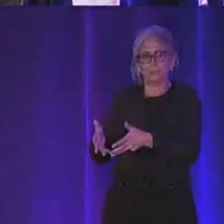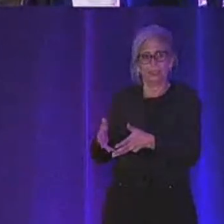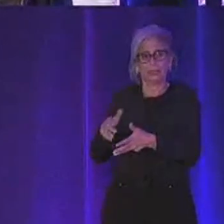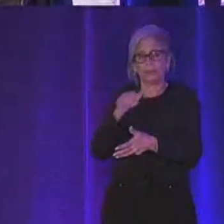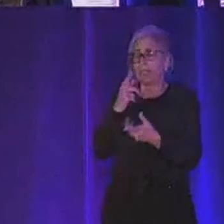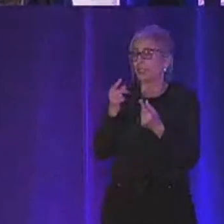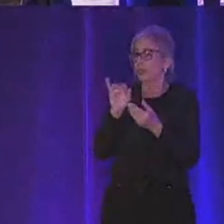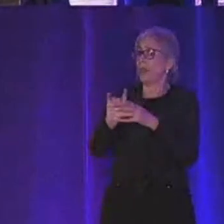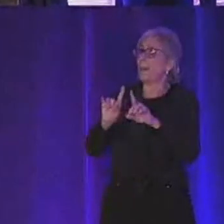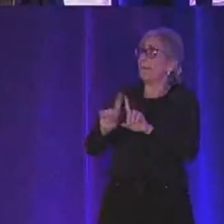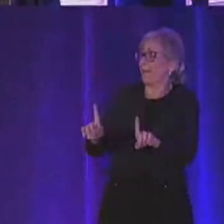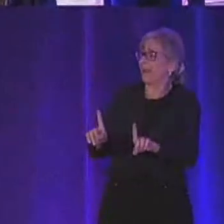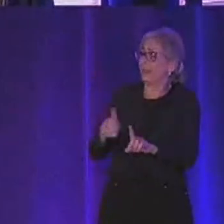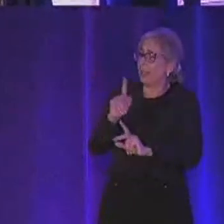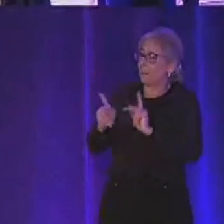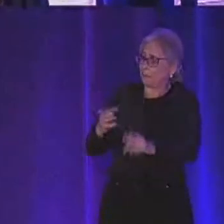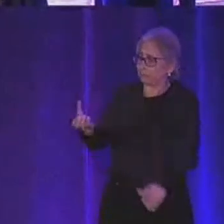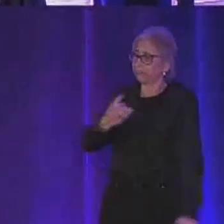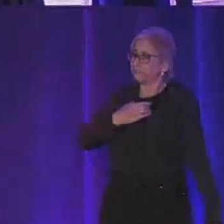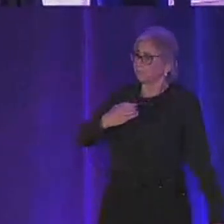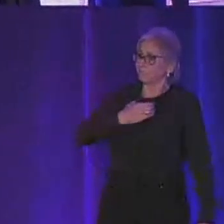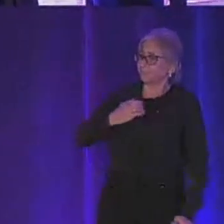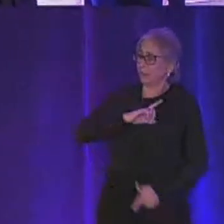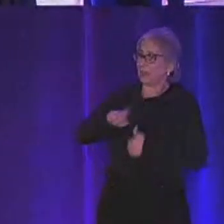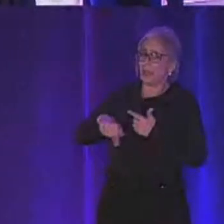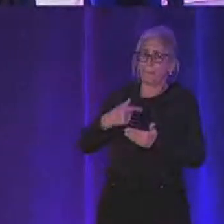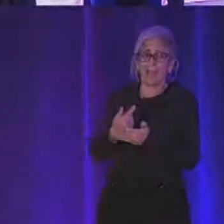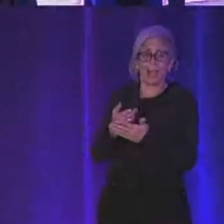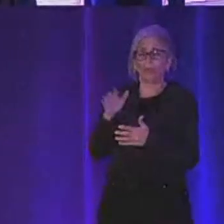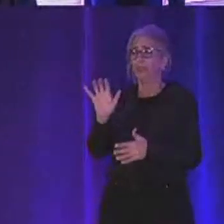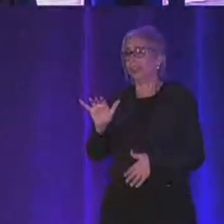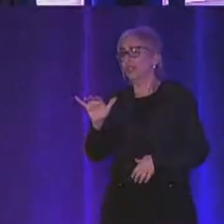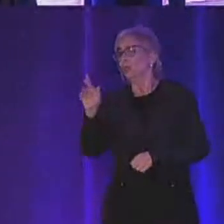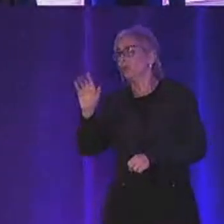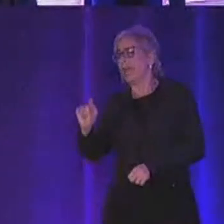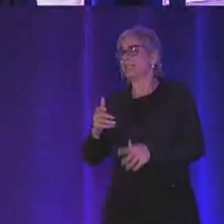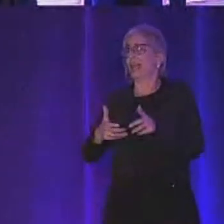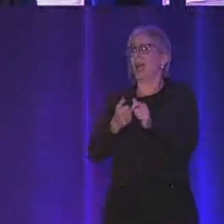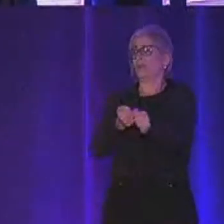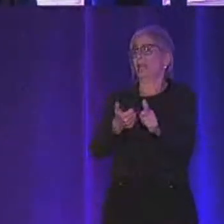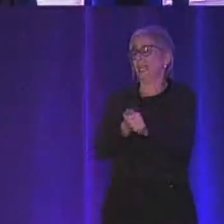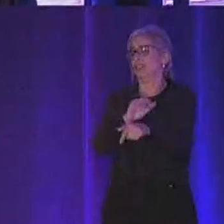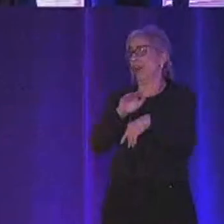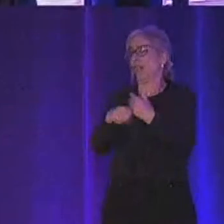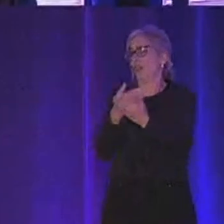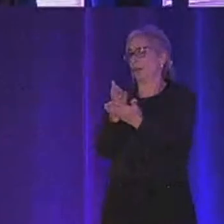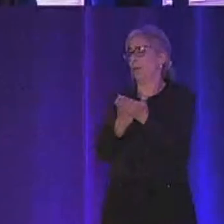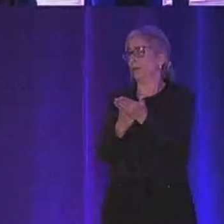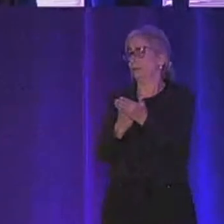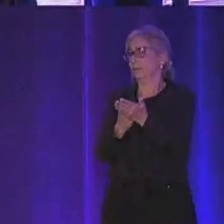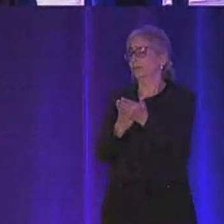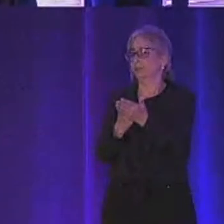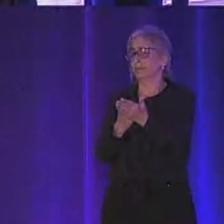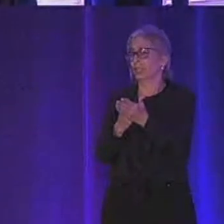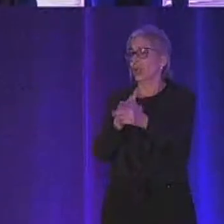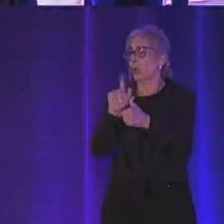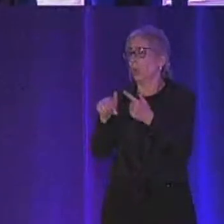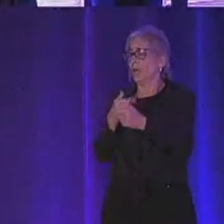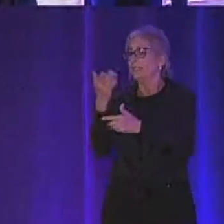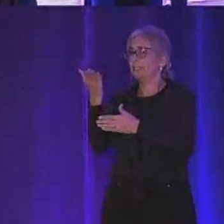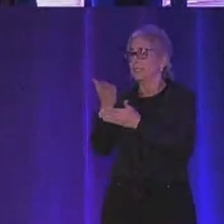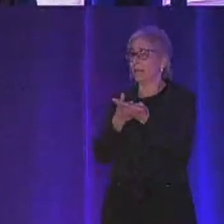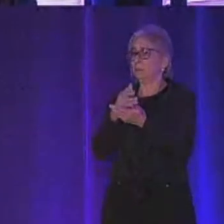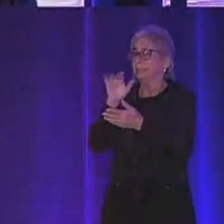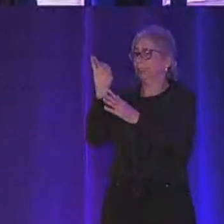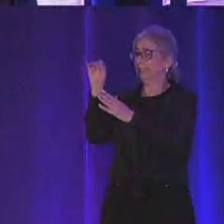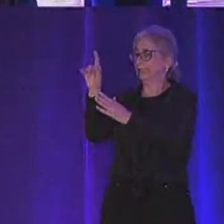going to do it. People complain about, yo, React just updates all the components from the tree down when some component state changes, and